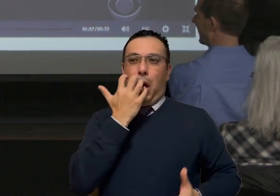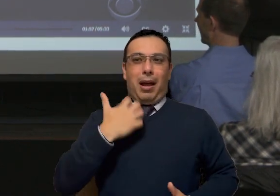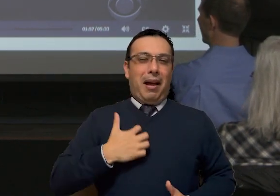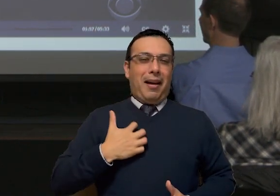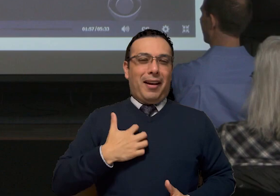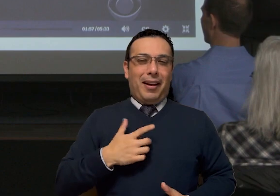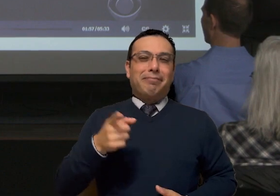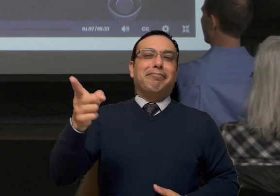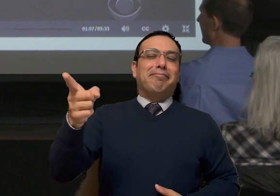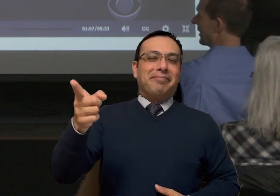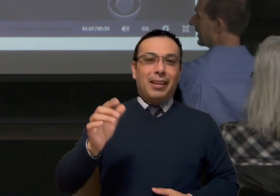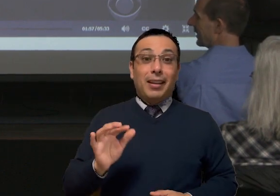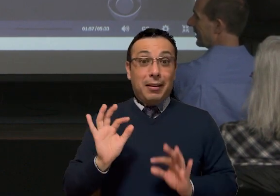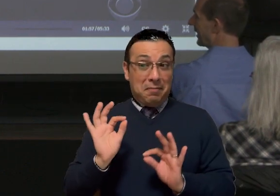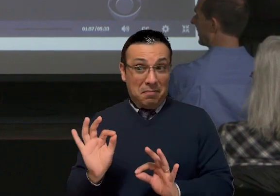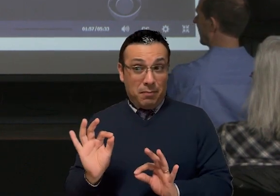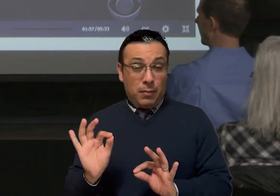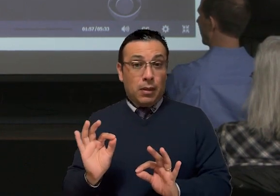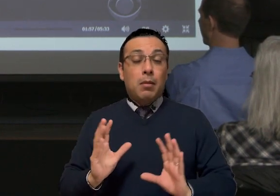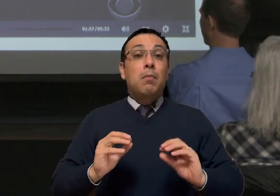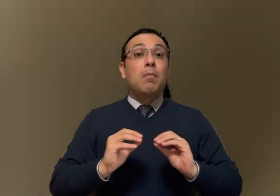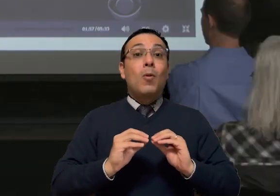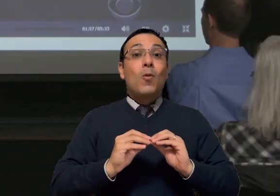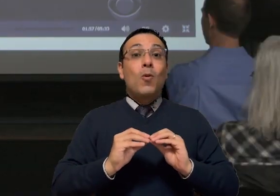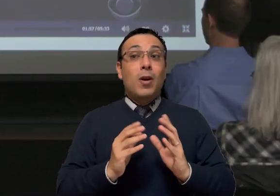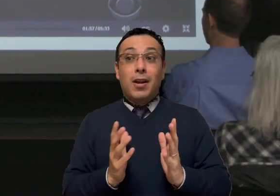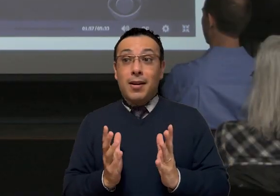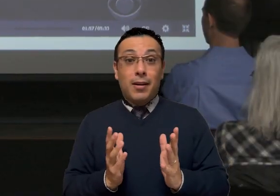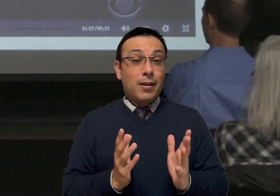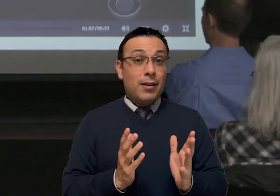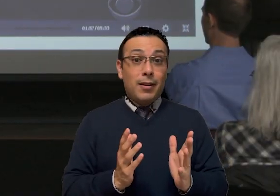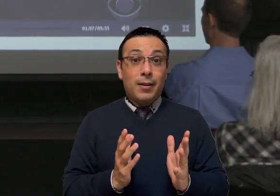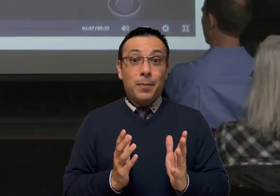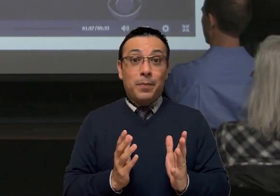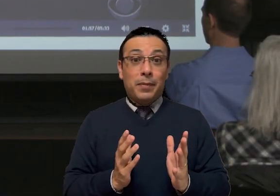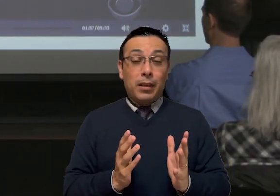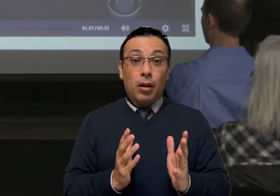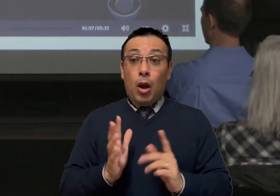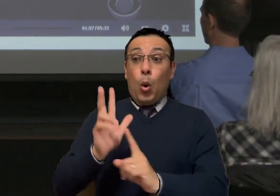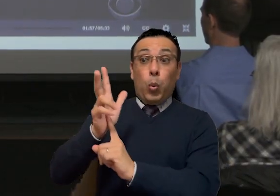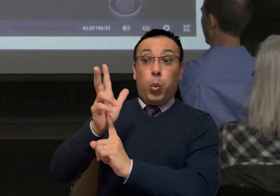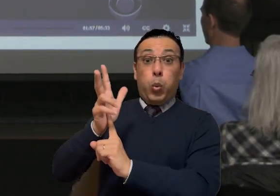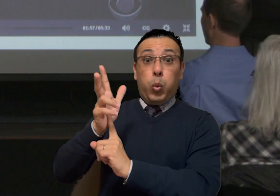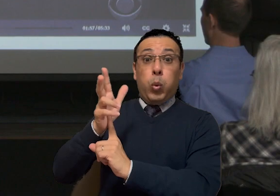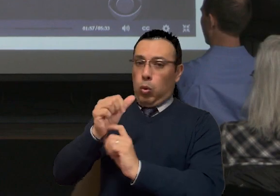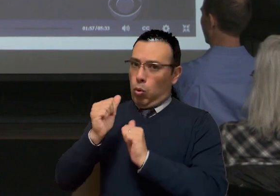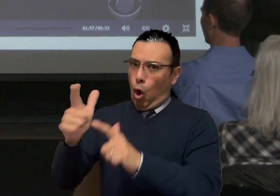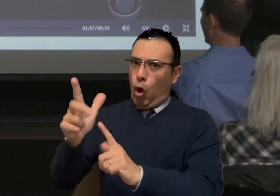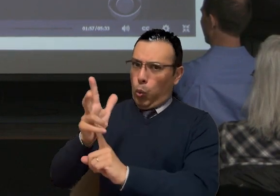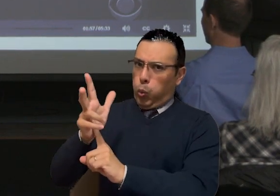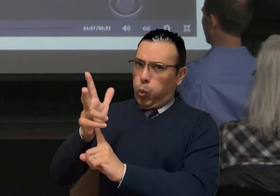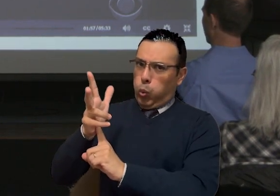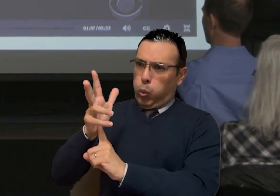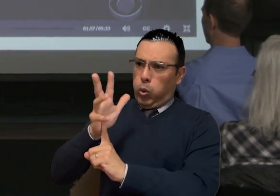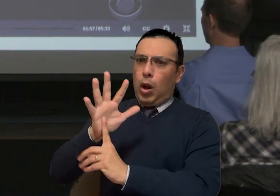5 turbines on Block Island. Okay. How many are running? All of them.